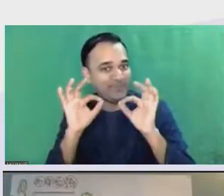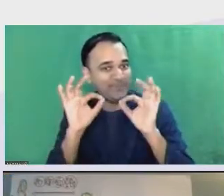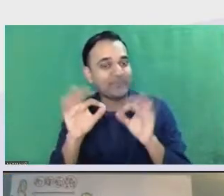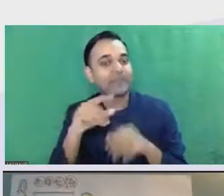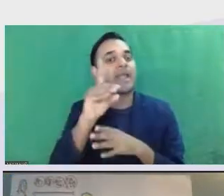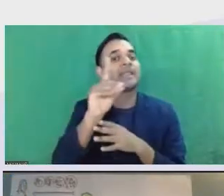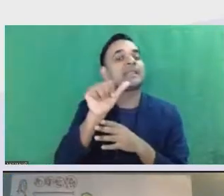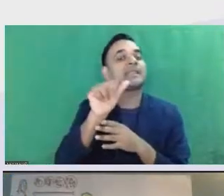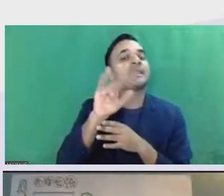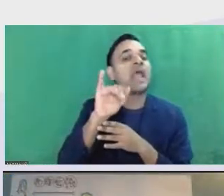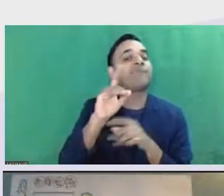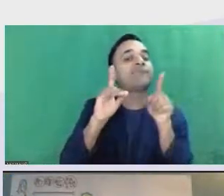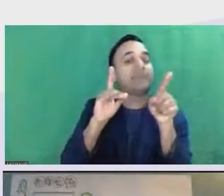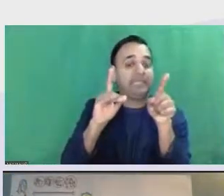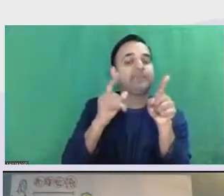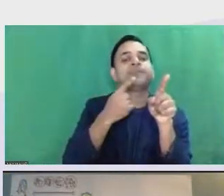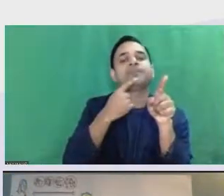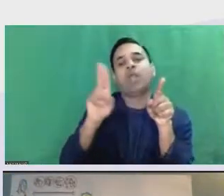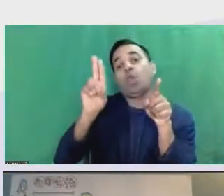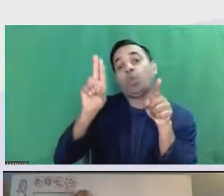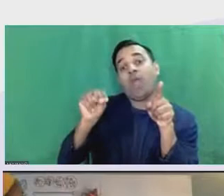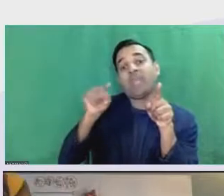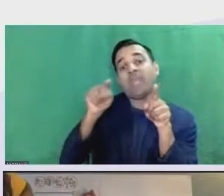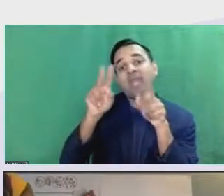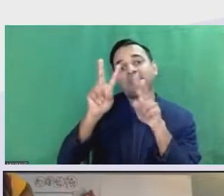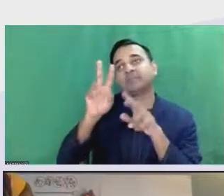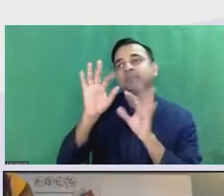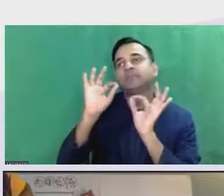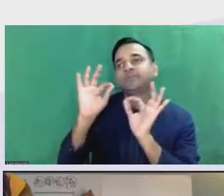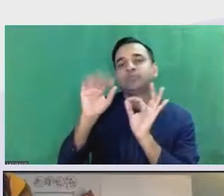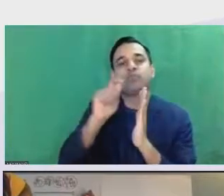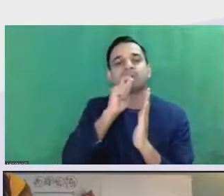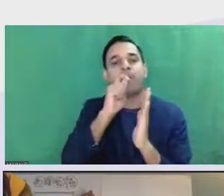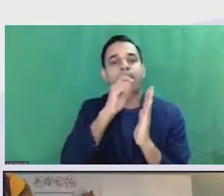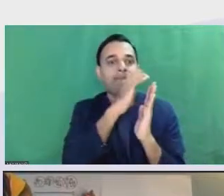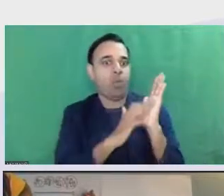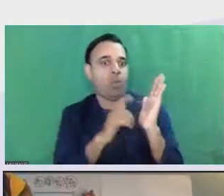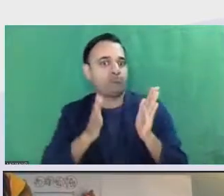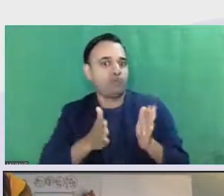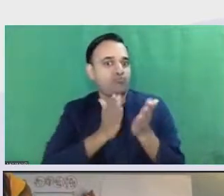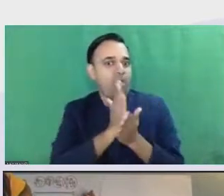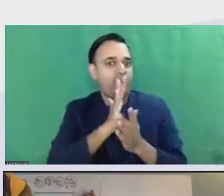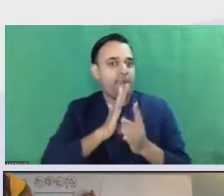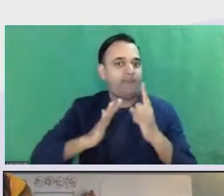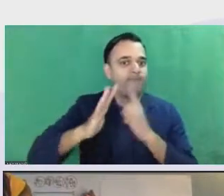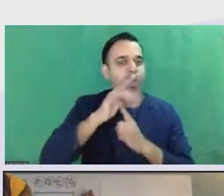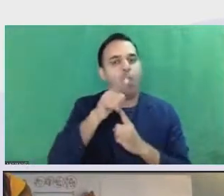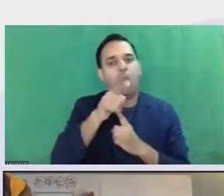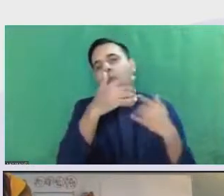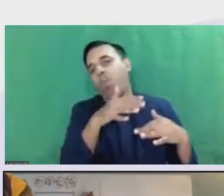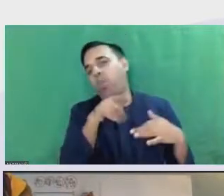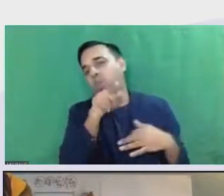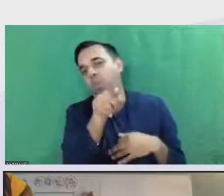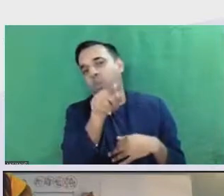of Law, Policy, and Sustainability at the University of British Columbia. Boyd is also the author of 10